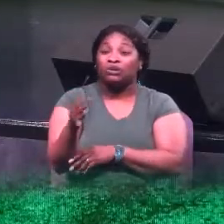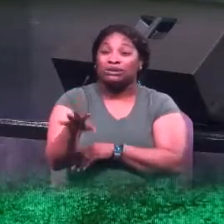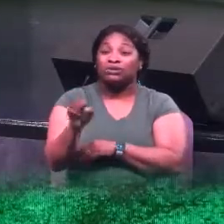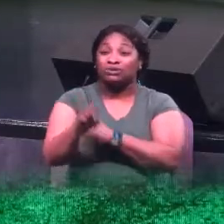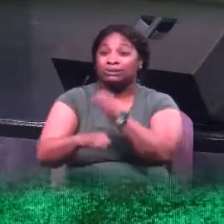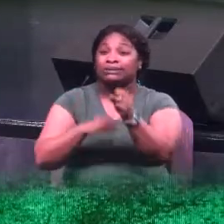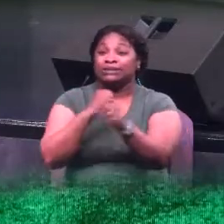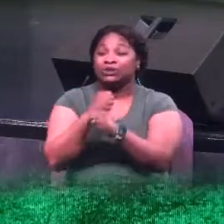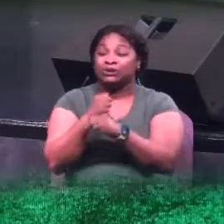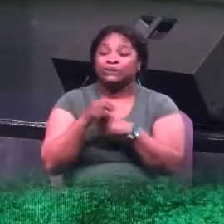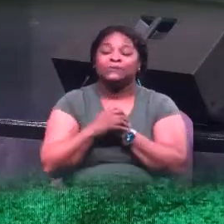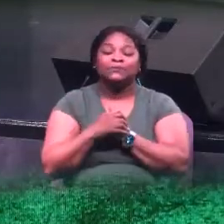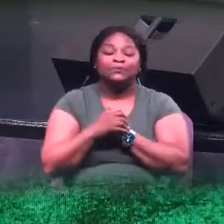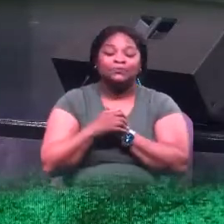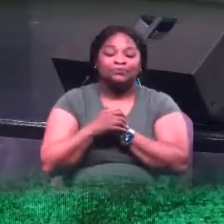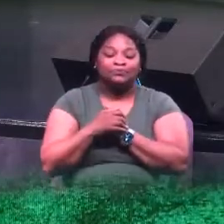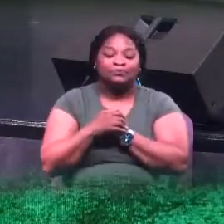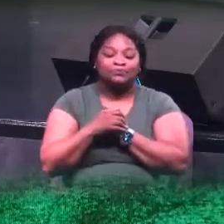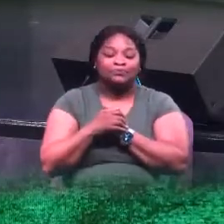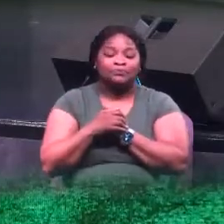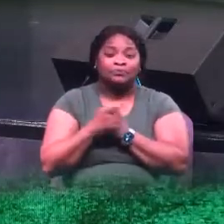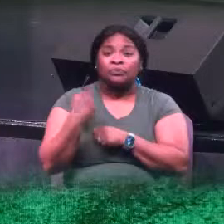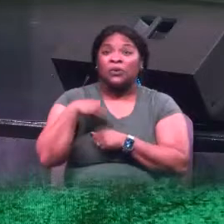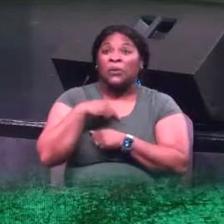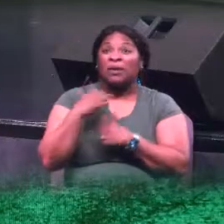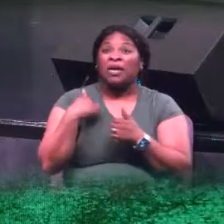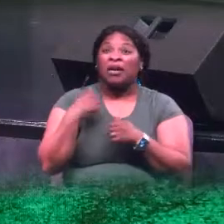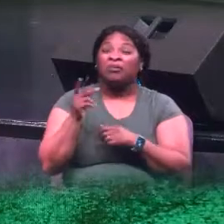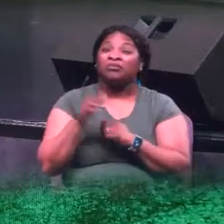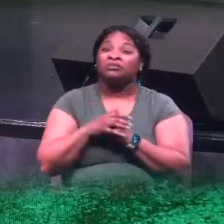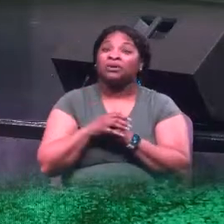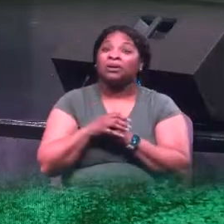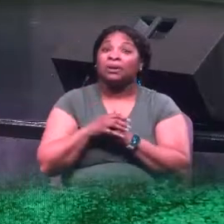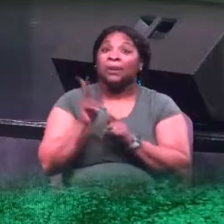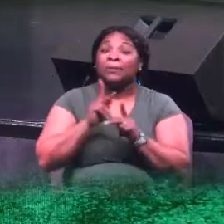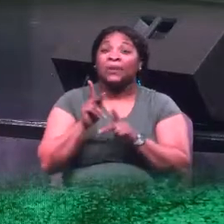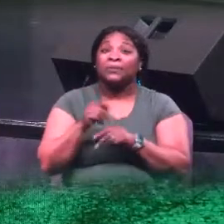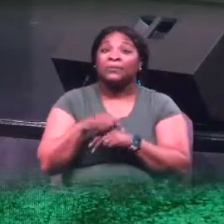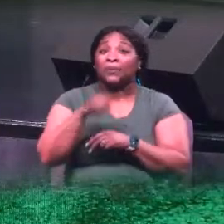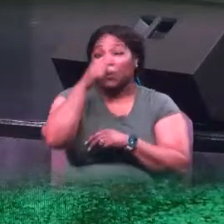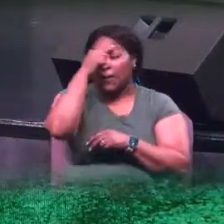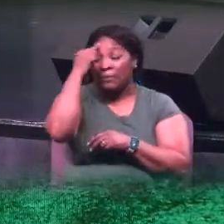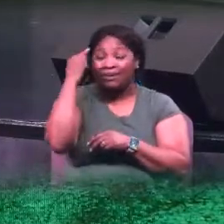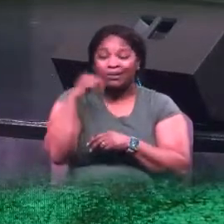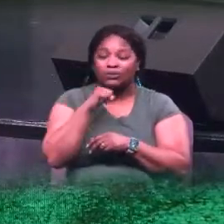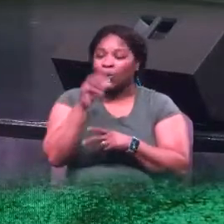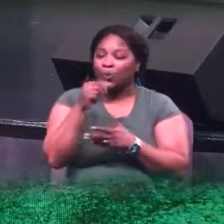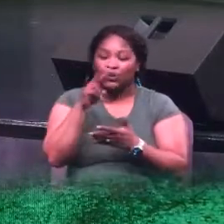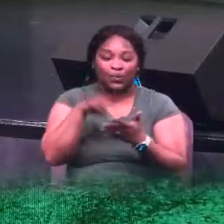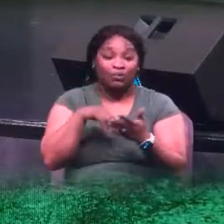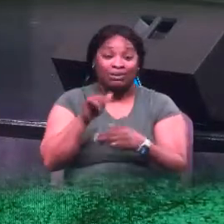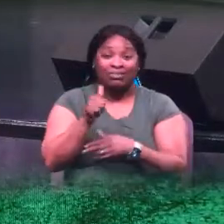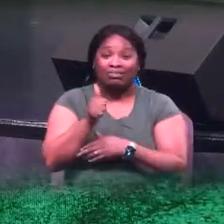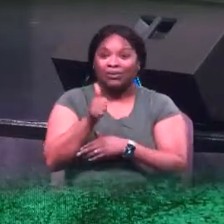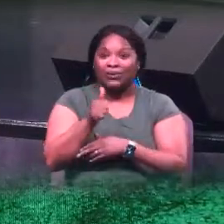1,400 years. And we got folk who are black who don't even want to read their own history.